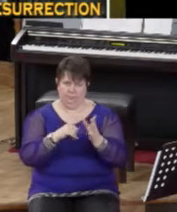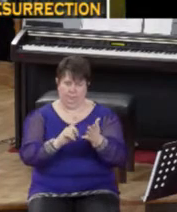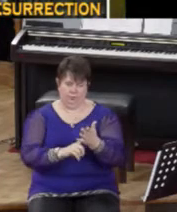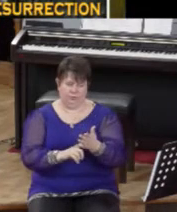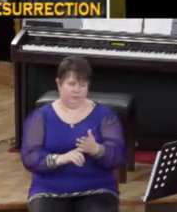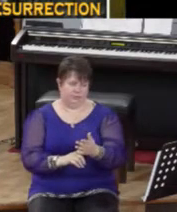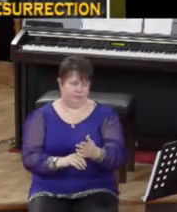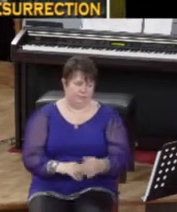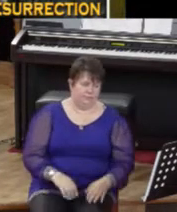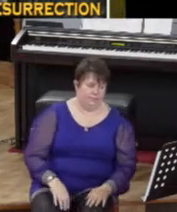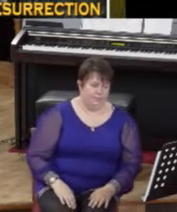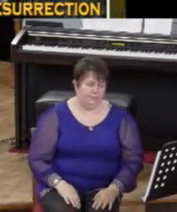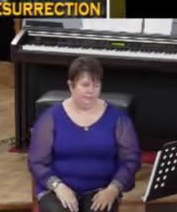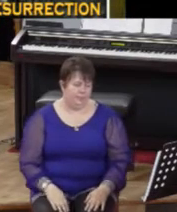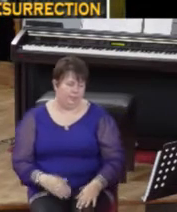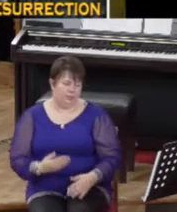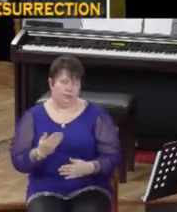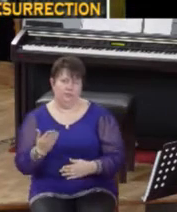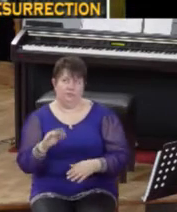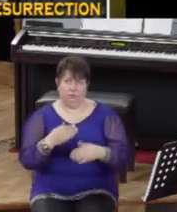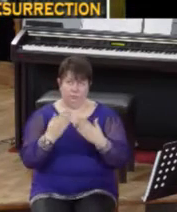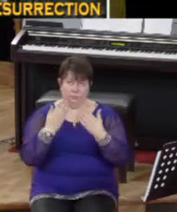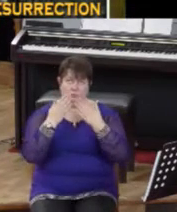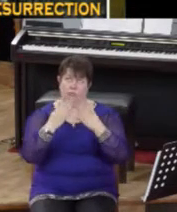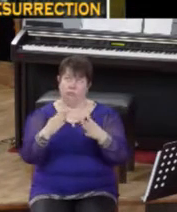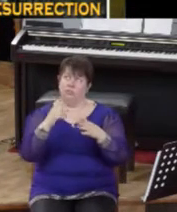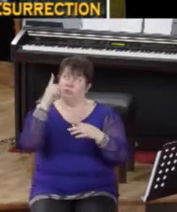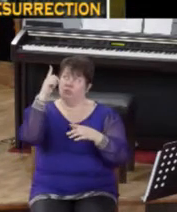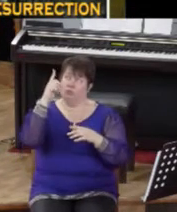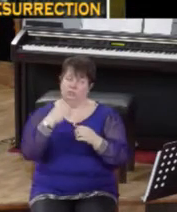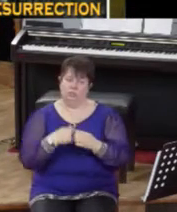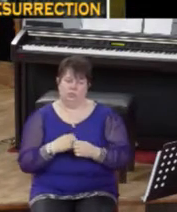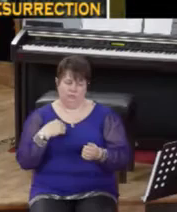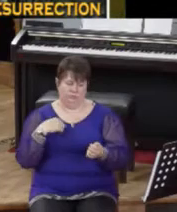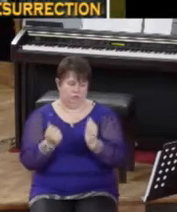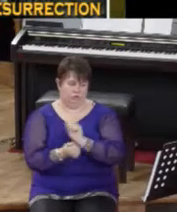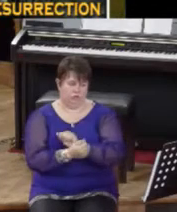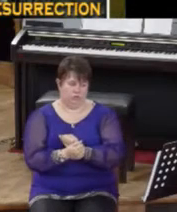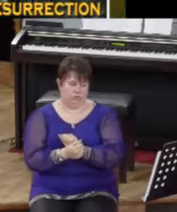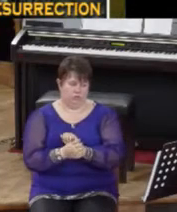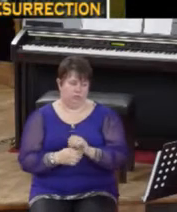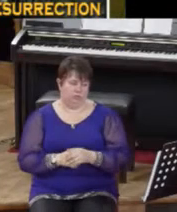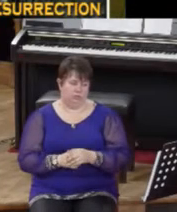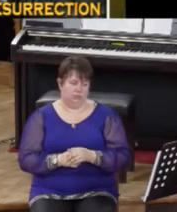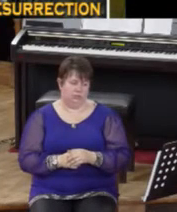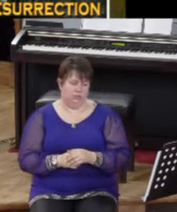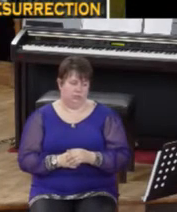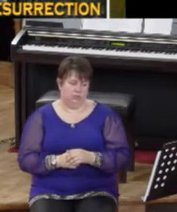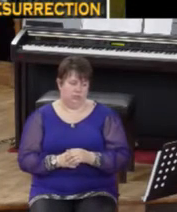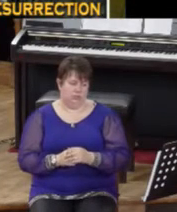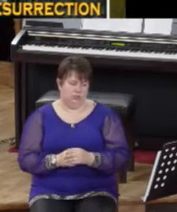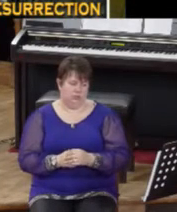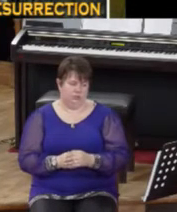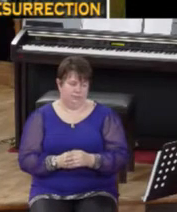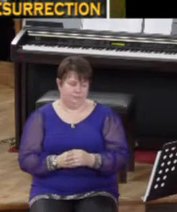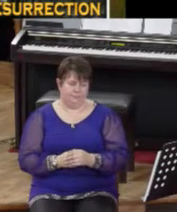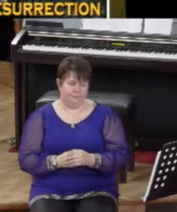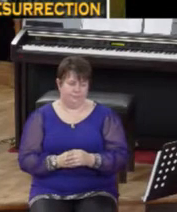And then he says, but by the grace of God, I am what I am. His grace to me was not without effect.